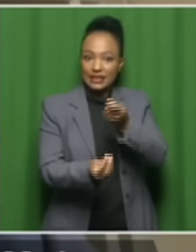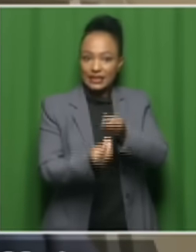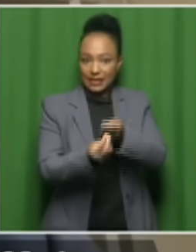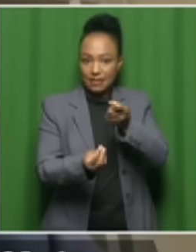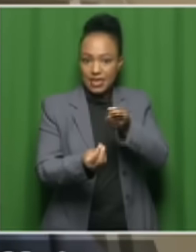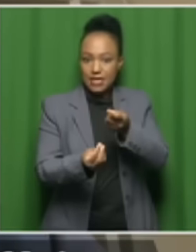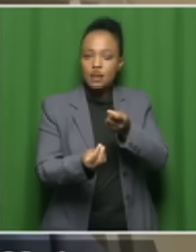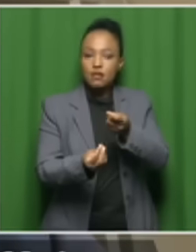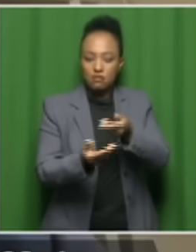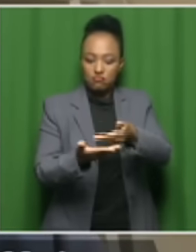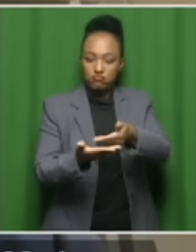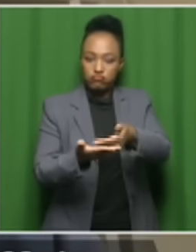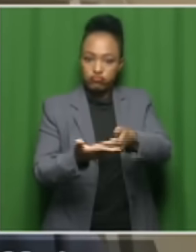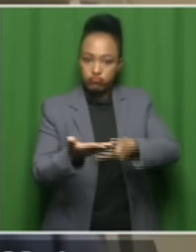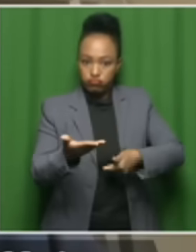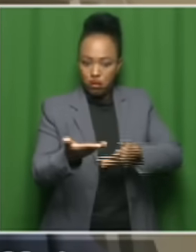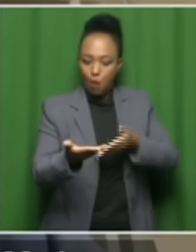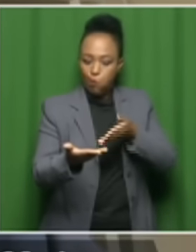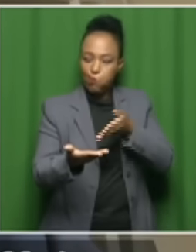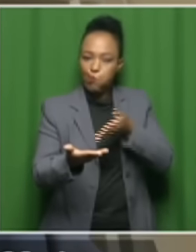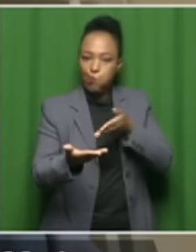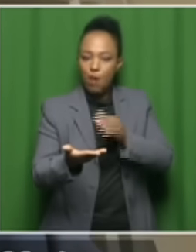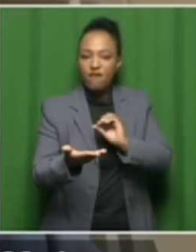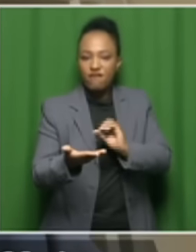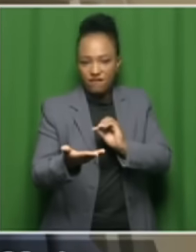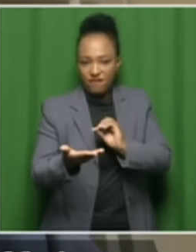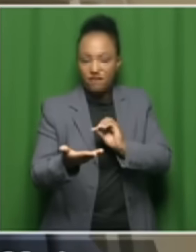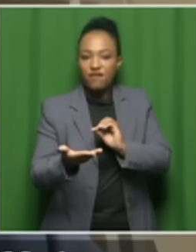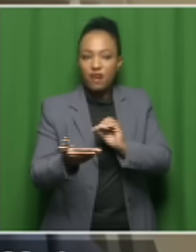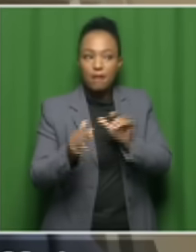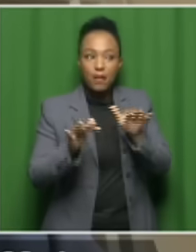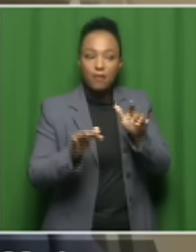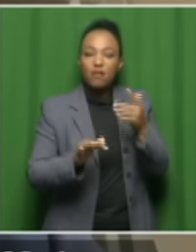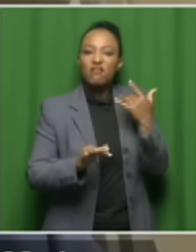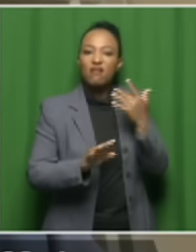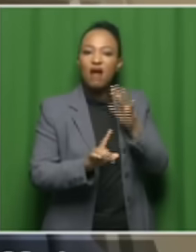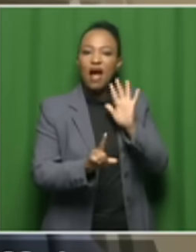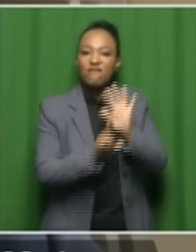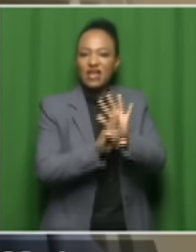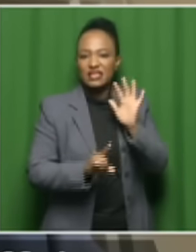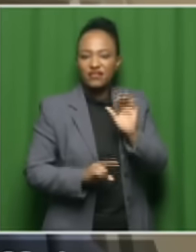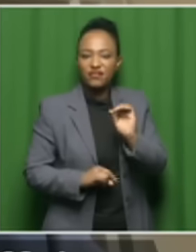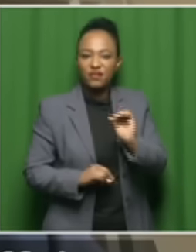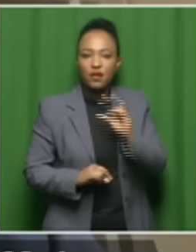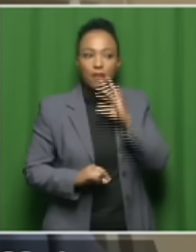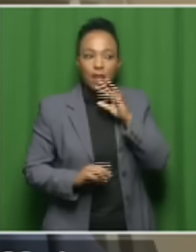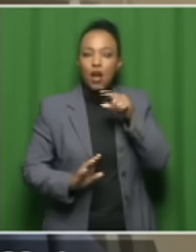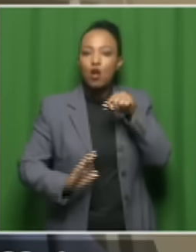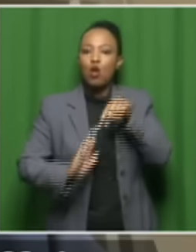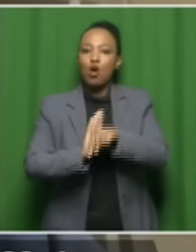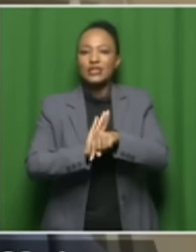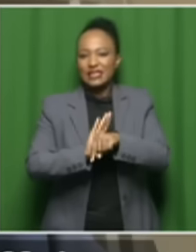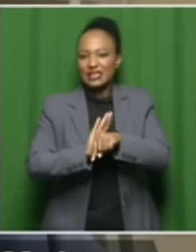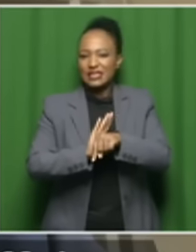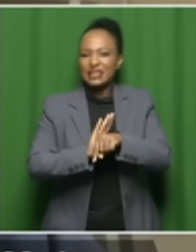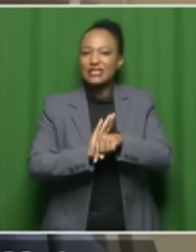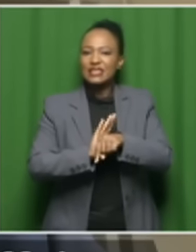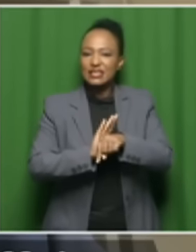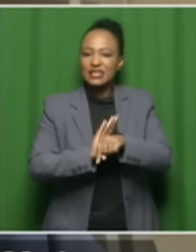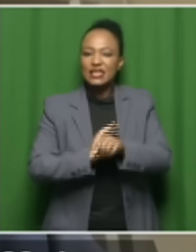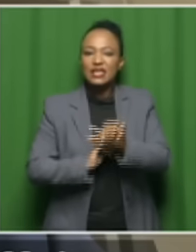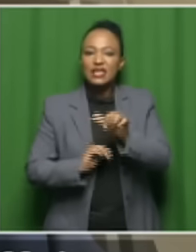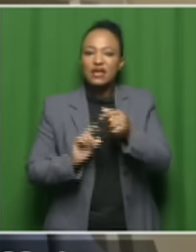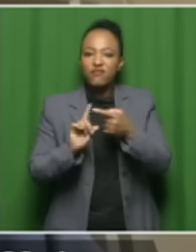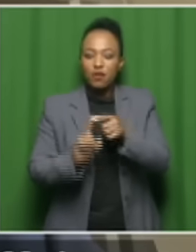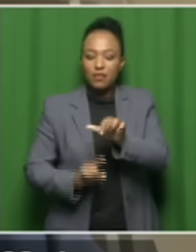clear that those who have been affected will be deemed not to have lost their citizenship from the 6th of